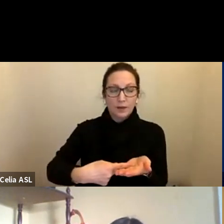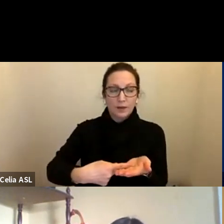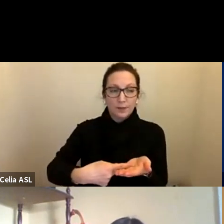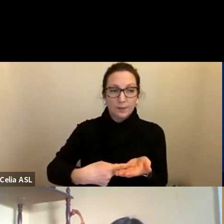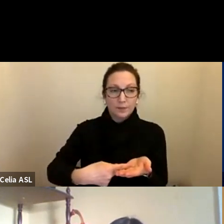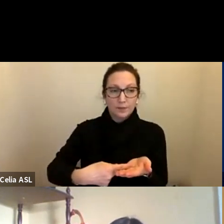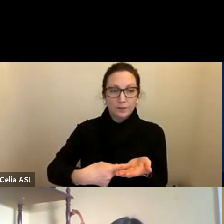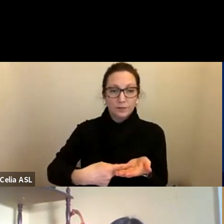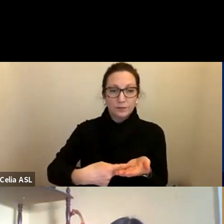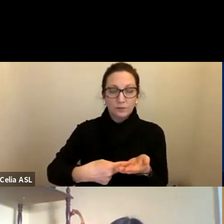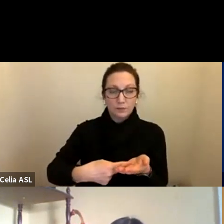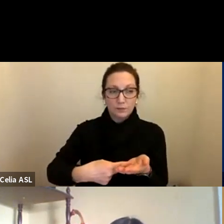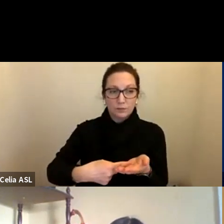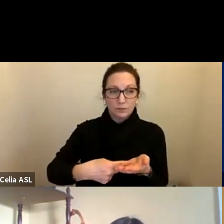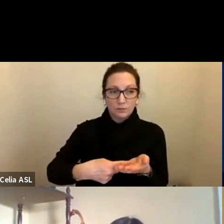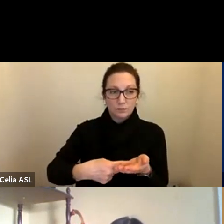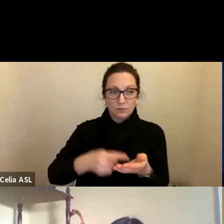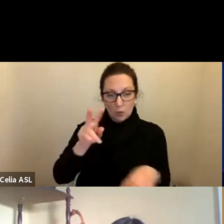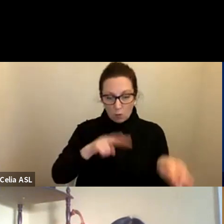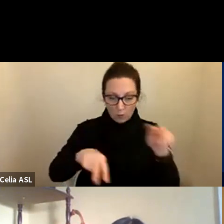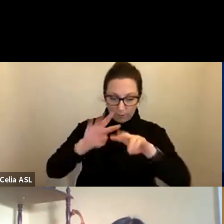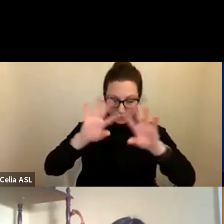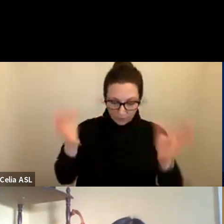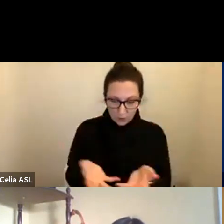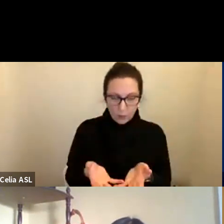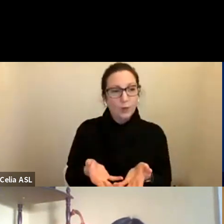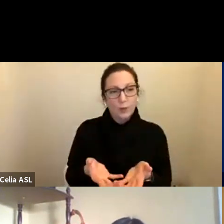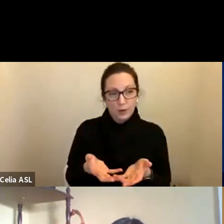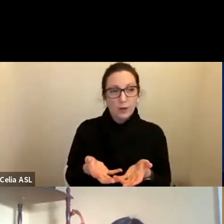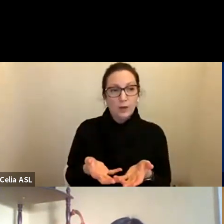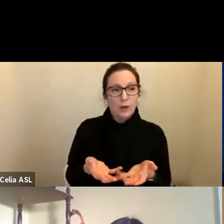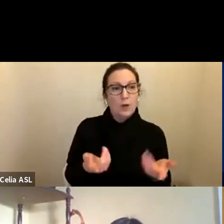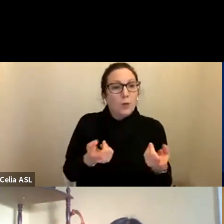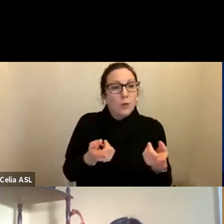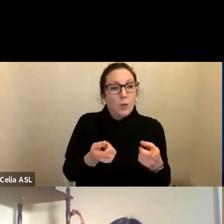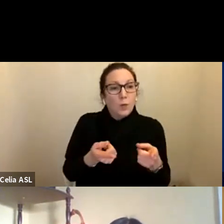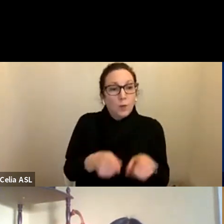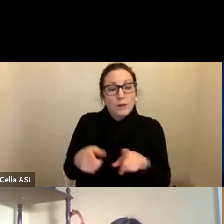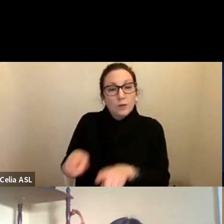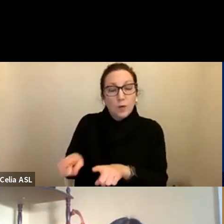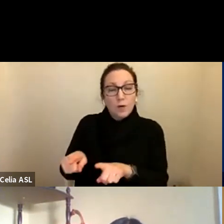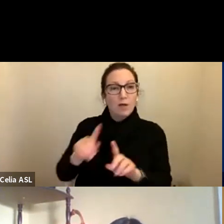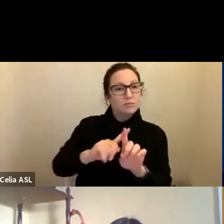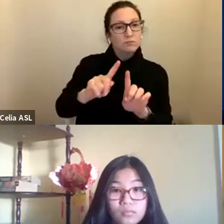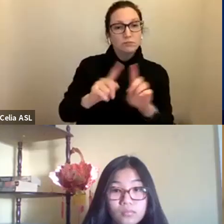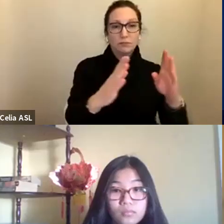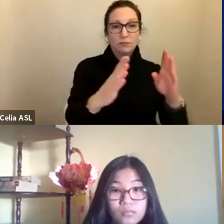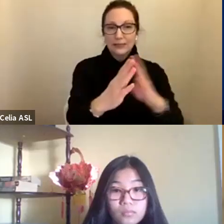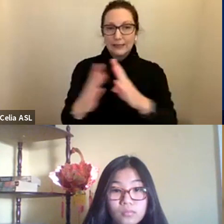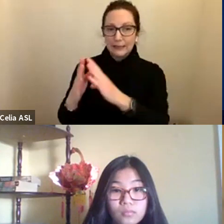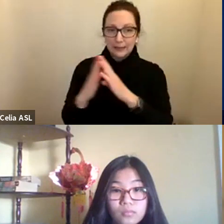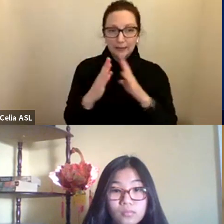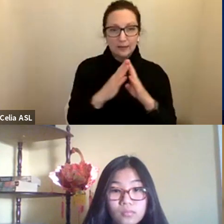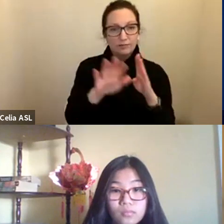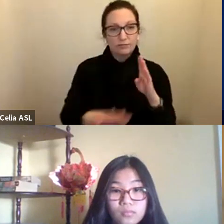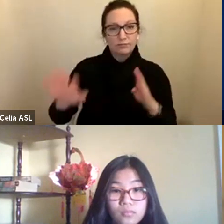an overview of some of what's happening in other parts of the country relative